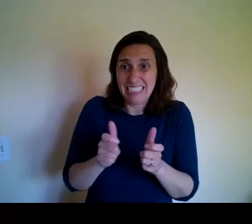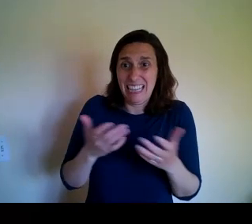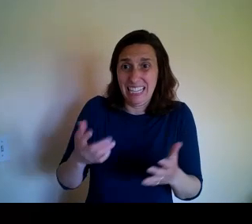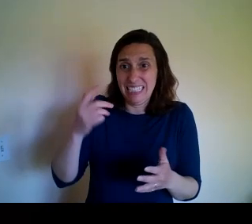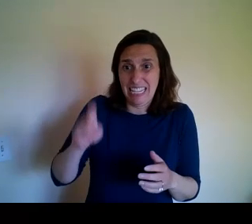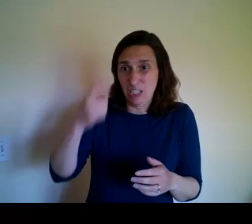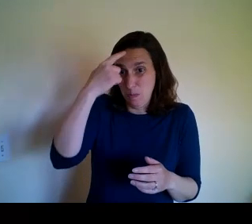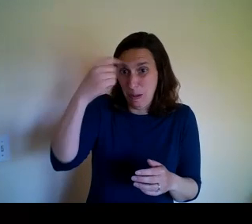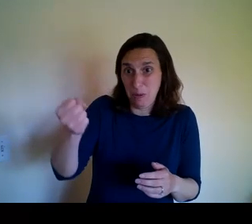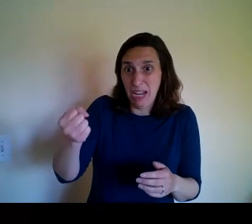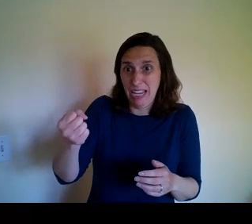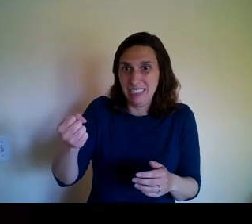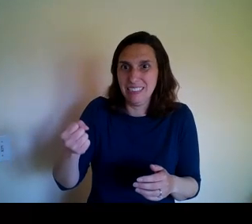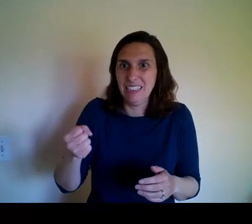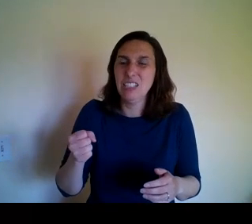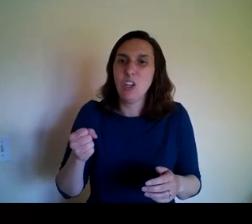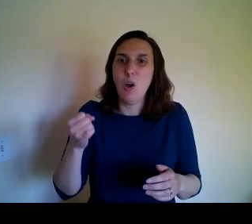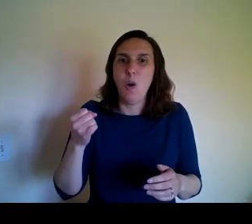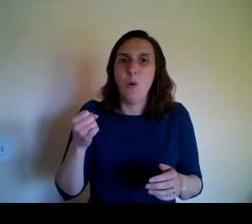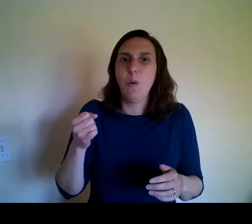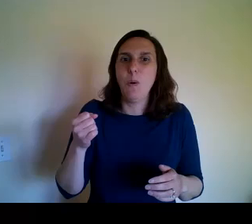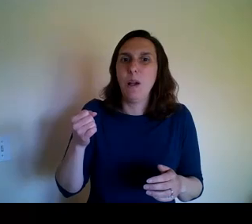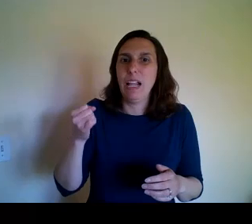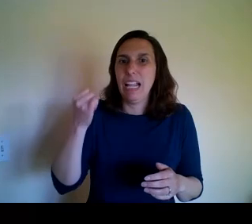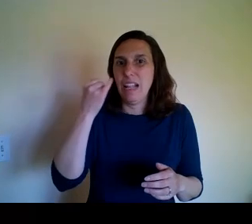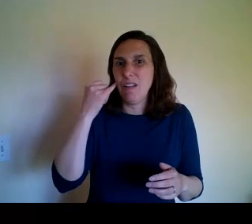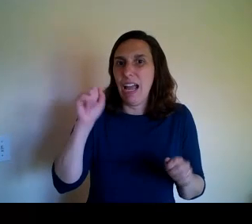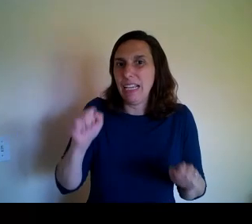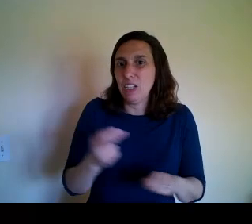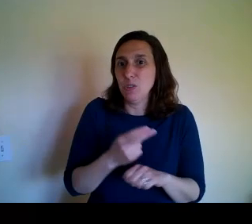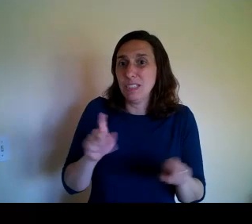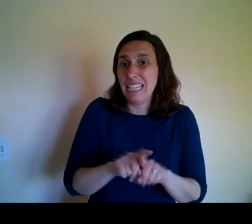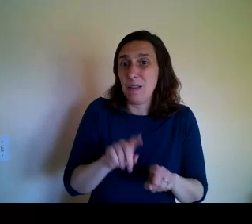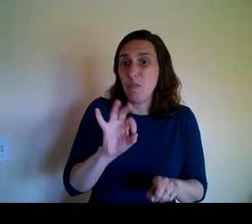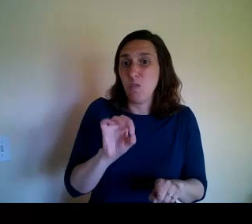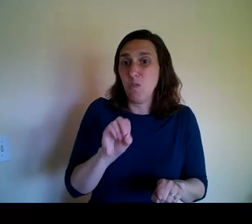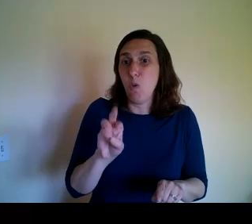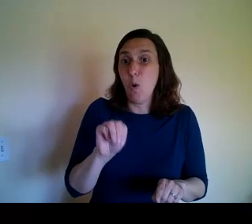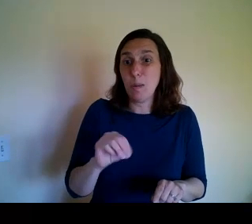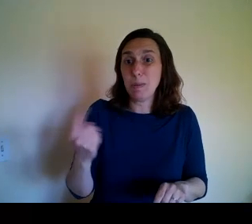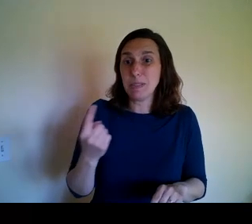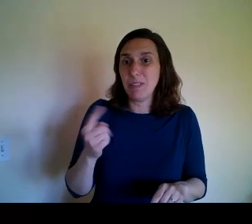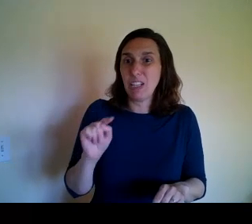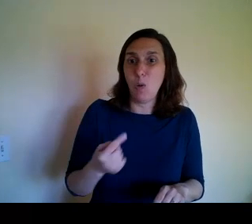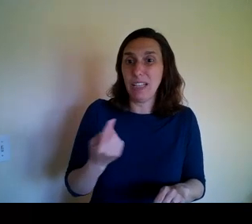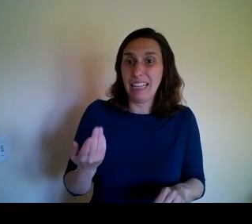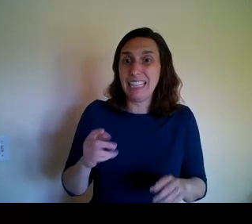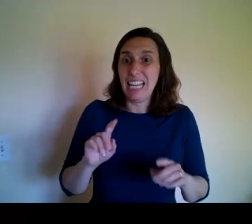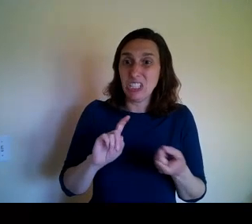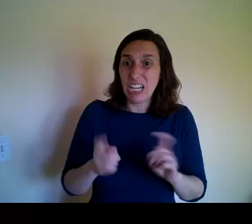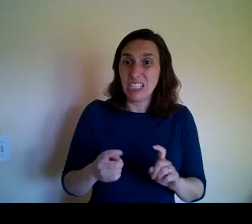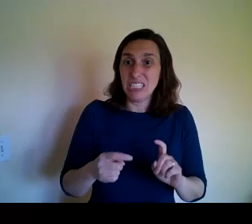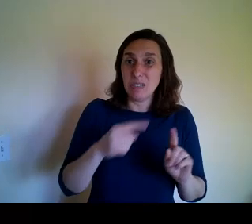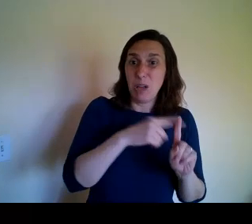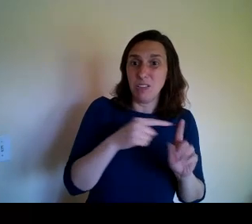things. And so if I can use the same form of something, and the only thing that changes is a sign, that makes me